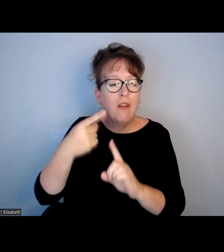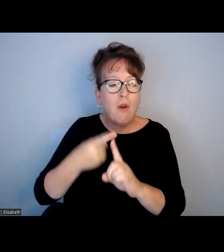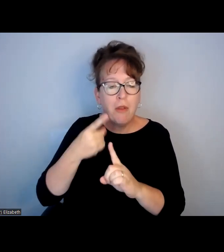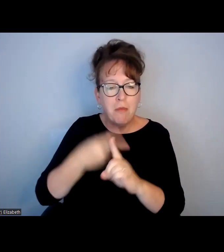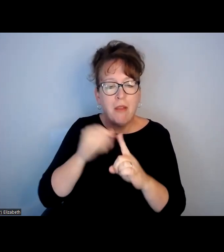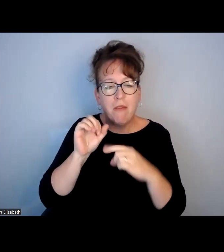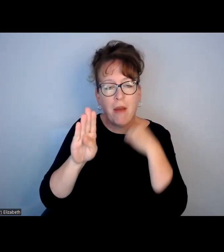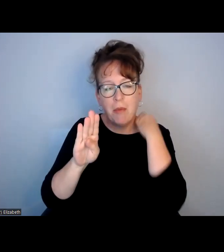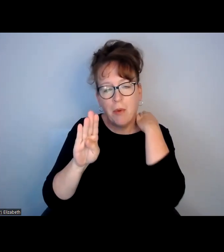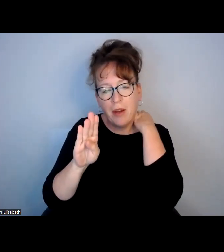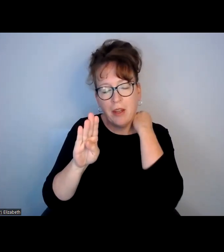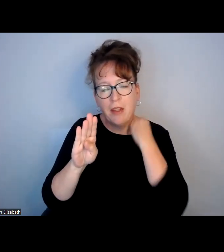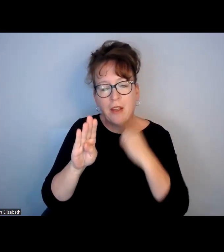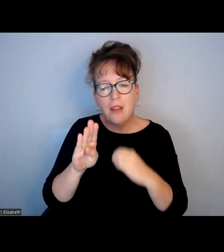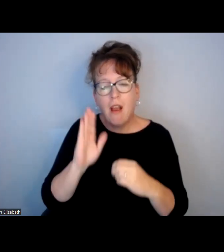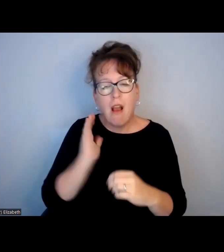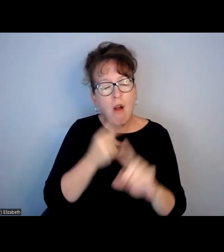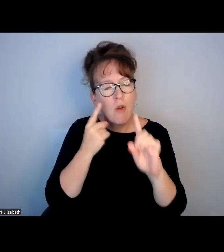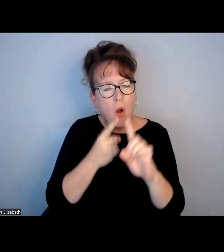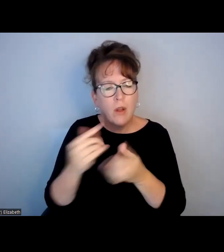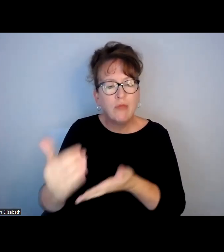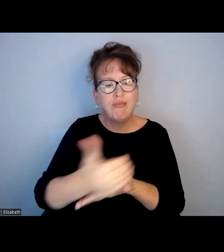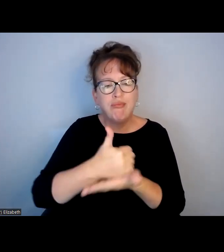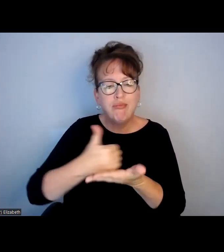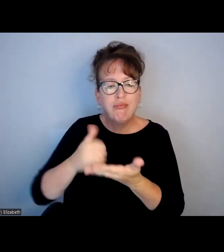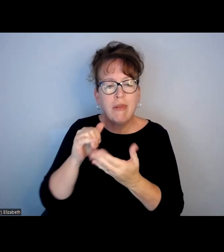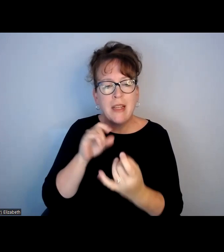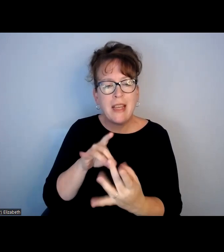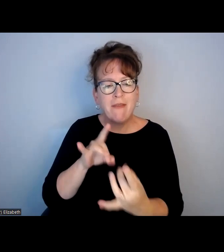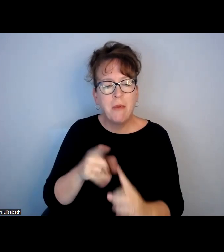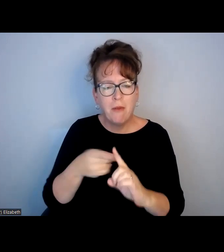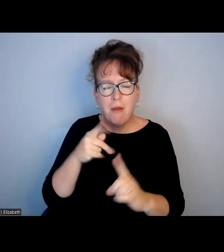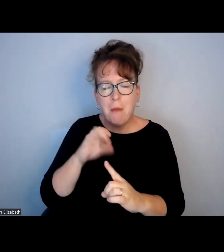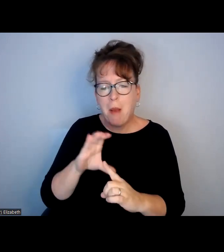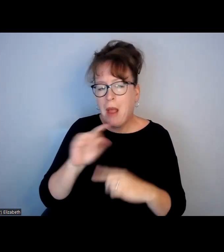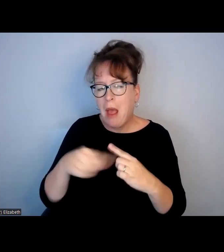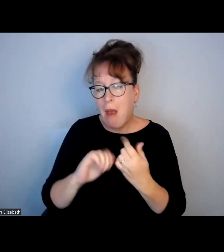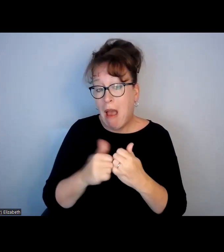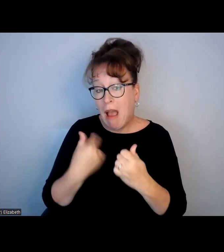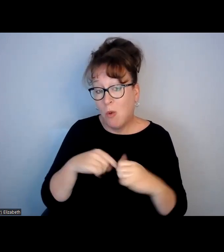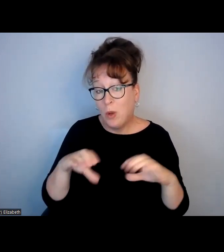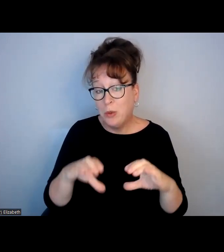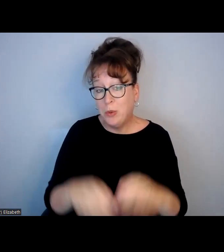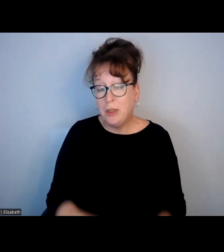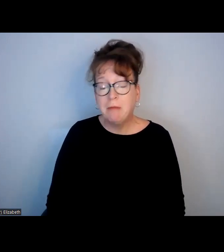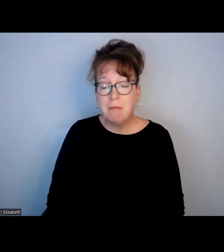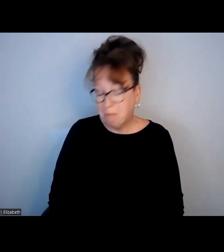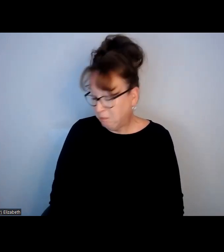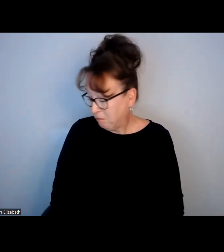where we try to seek some input from the public on the direction we might be heading in. So there's